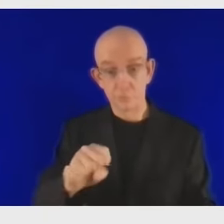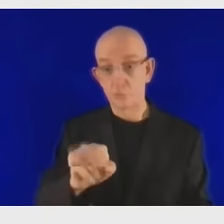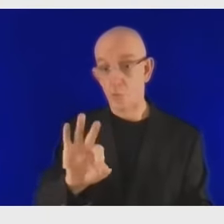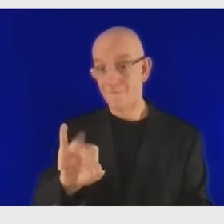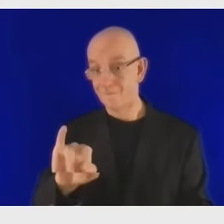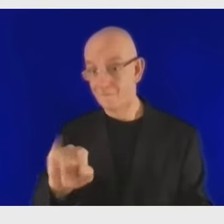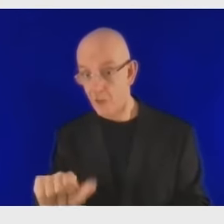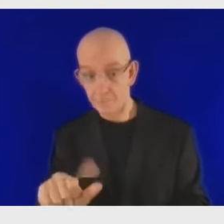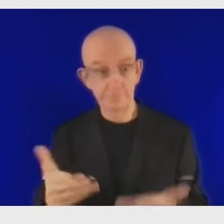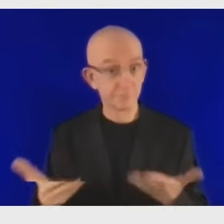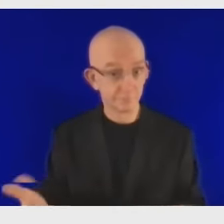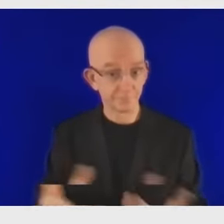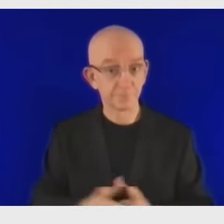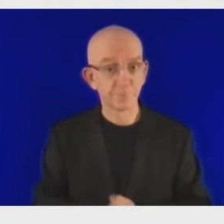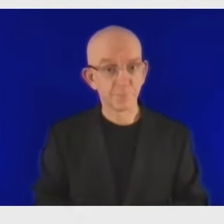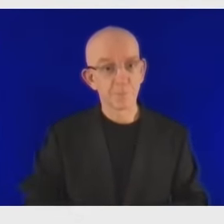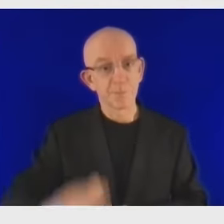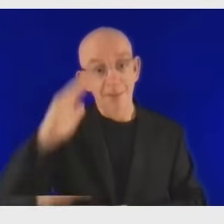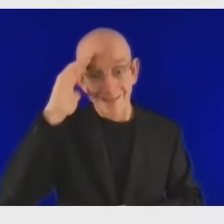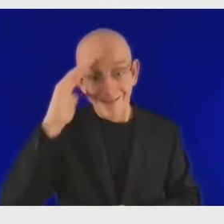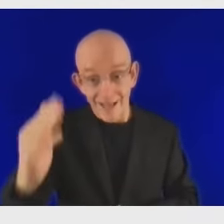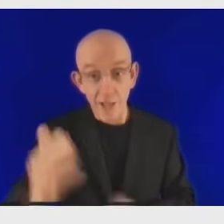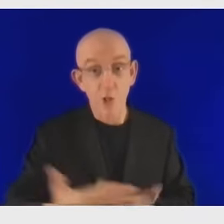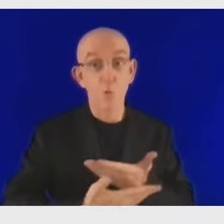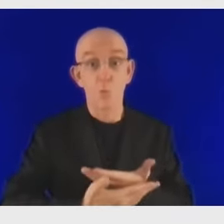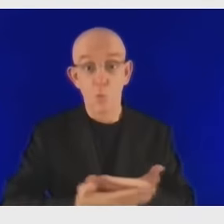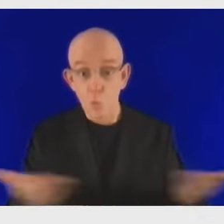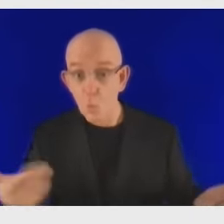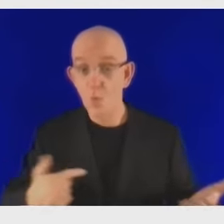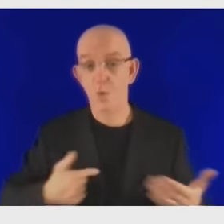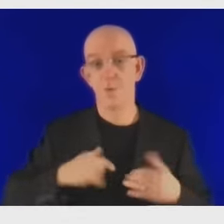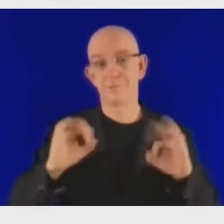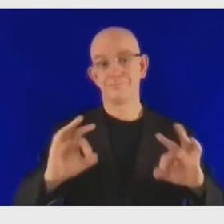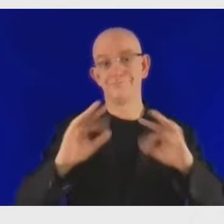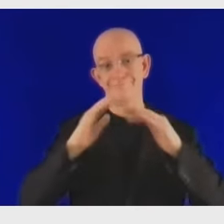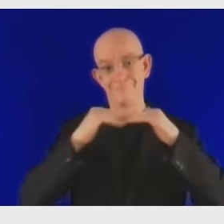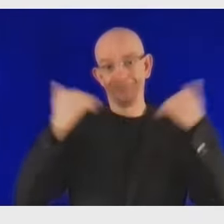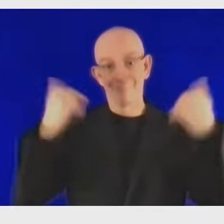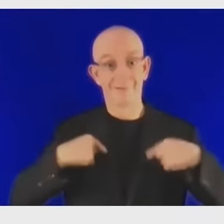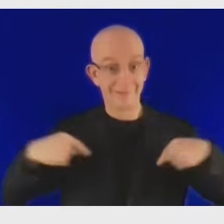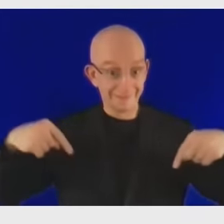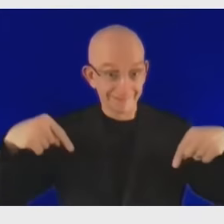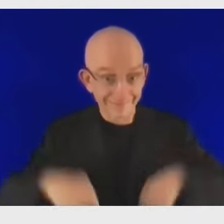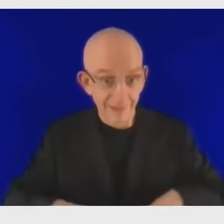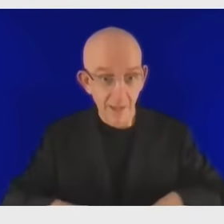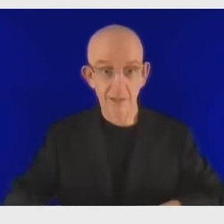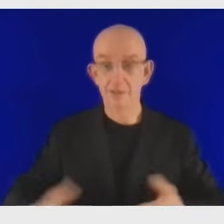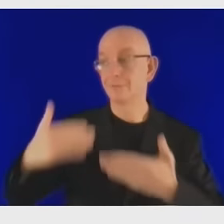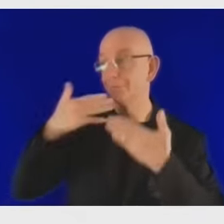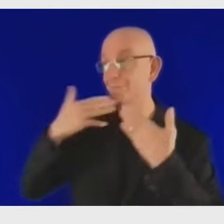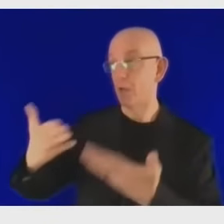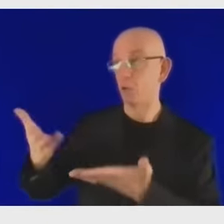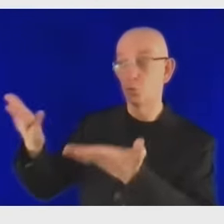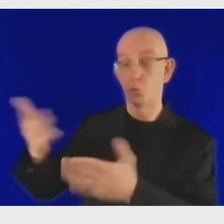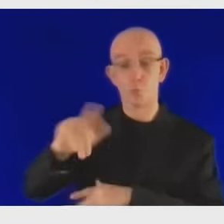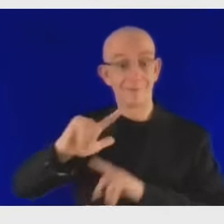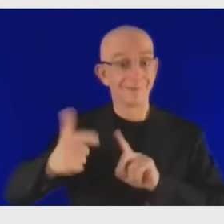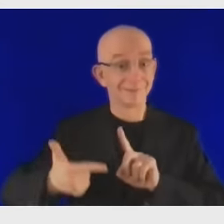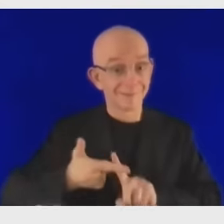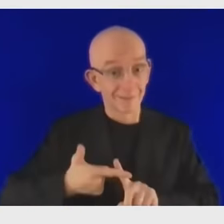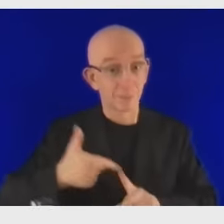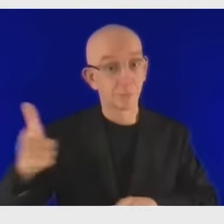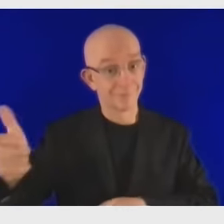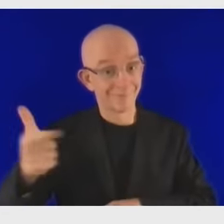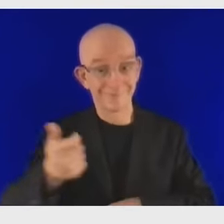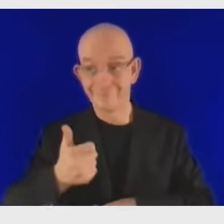Deputy Secretary General and also the Youth Envoy and all the activists here and those who are listening. This is such